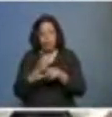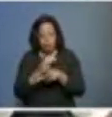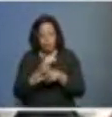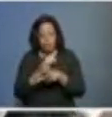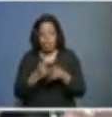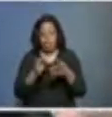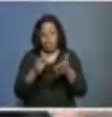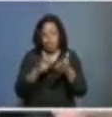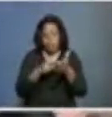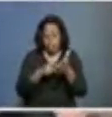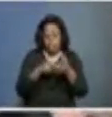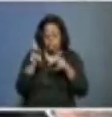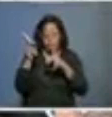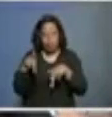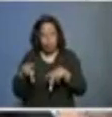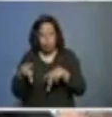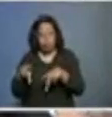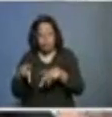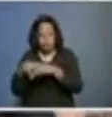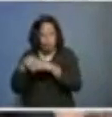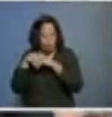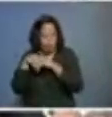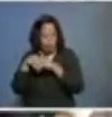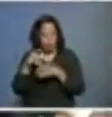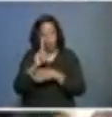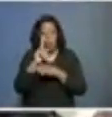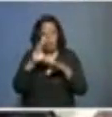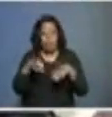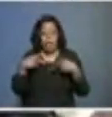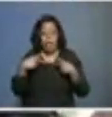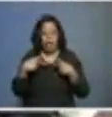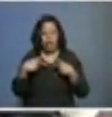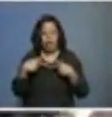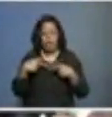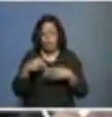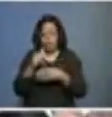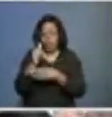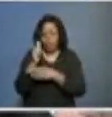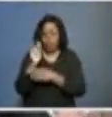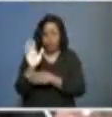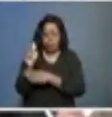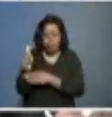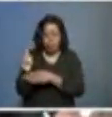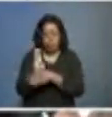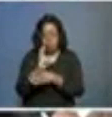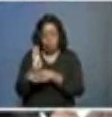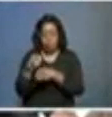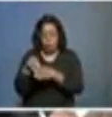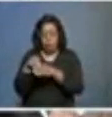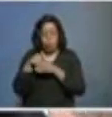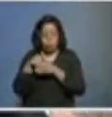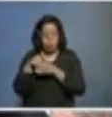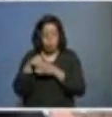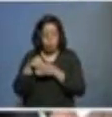then persons are owning and driving, where we can have completely self-employed people in the taxi industry. And so that's what we're